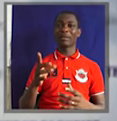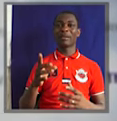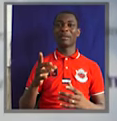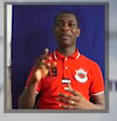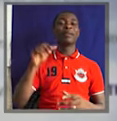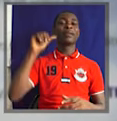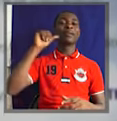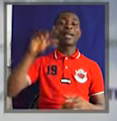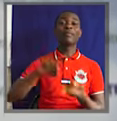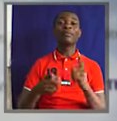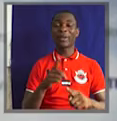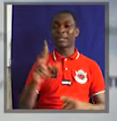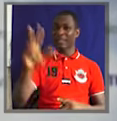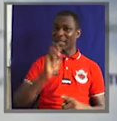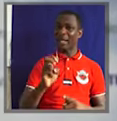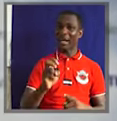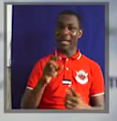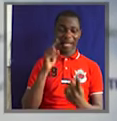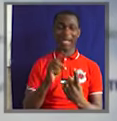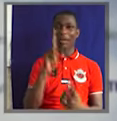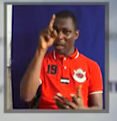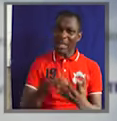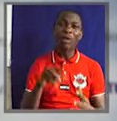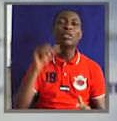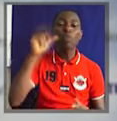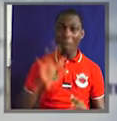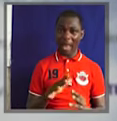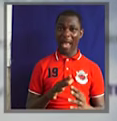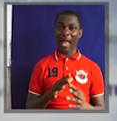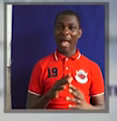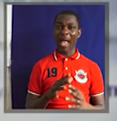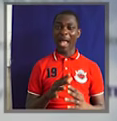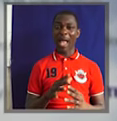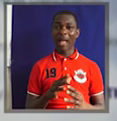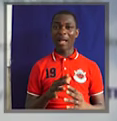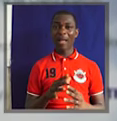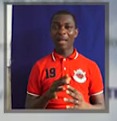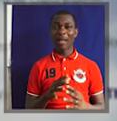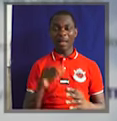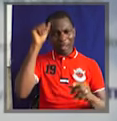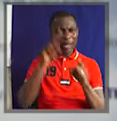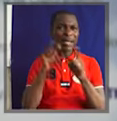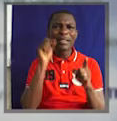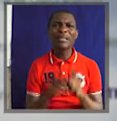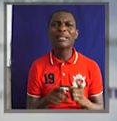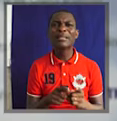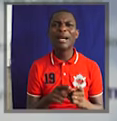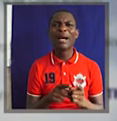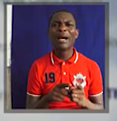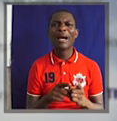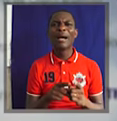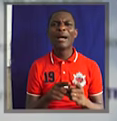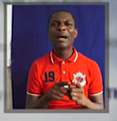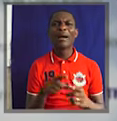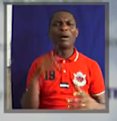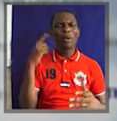700 plus 300 enipa 1000 and 100 wo mo at a time Solomon what you want ma samba yo won wasa ana di asam